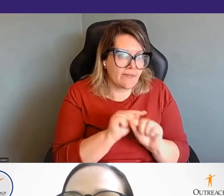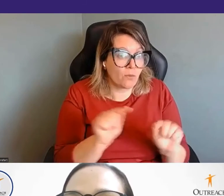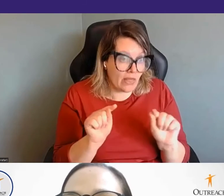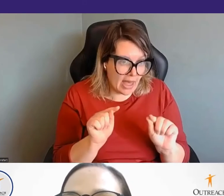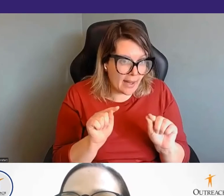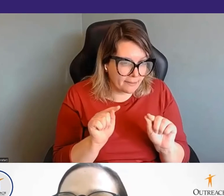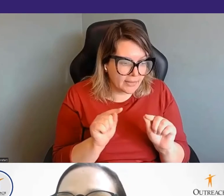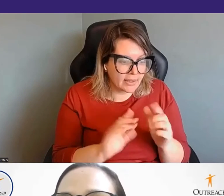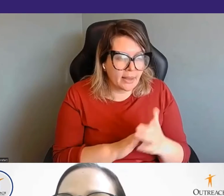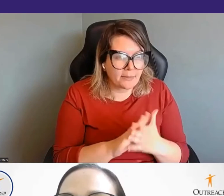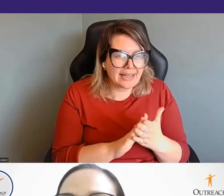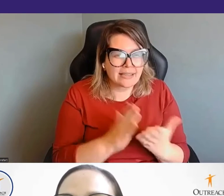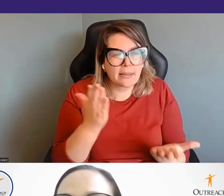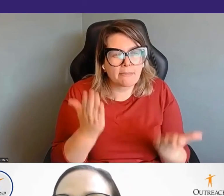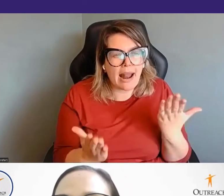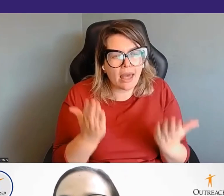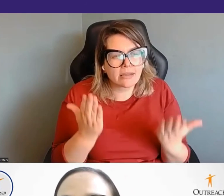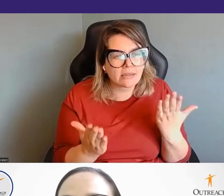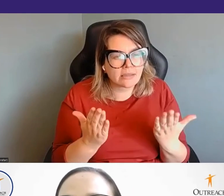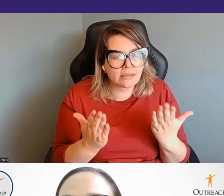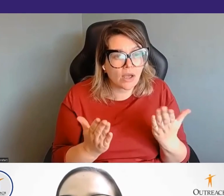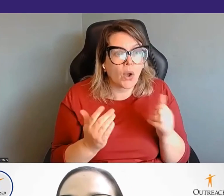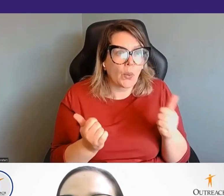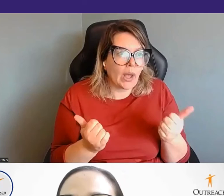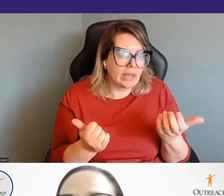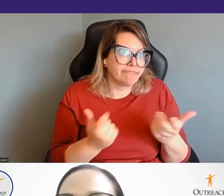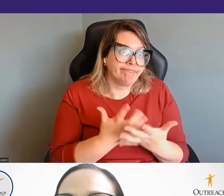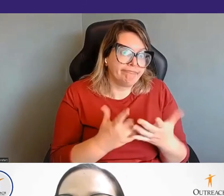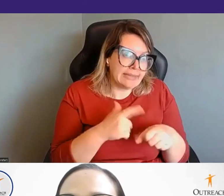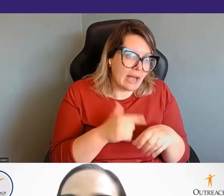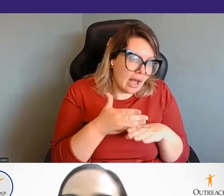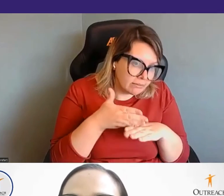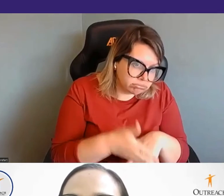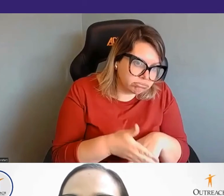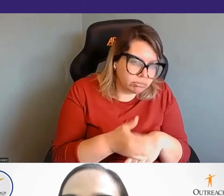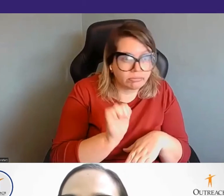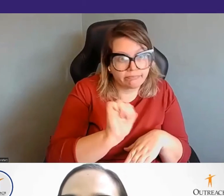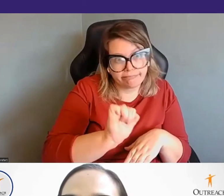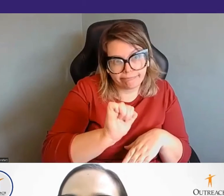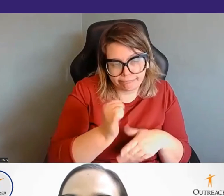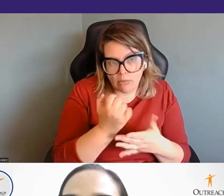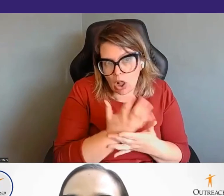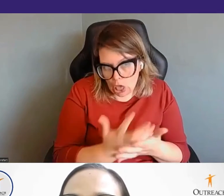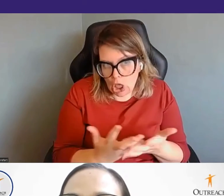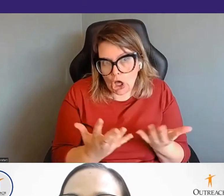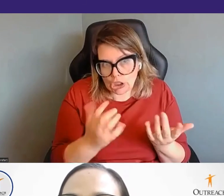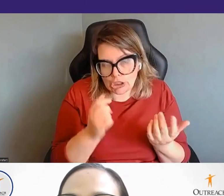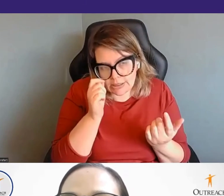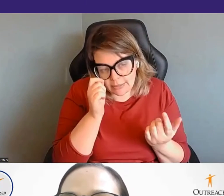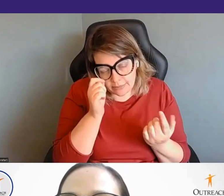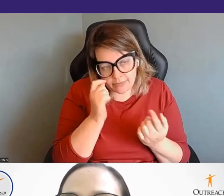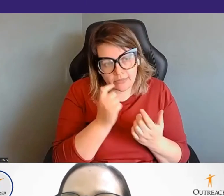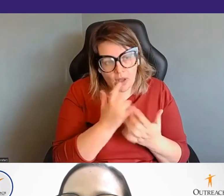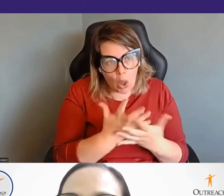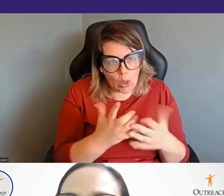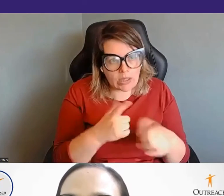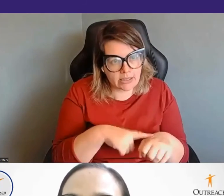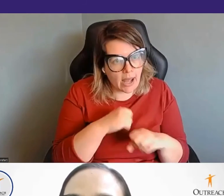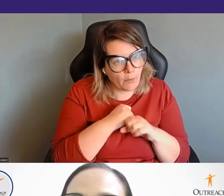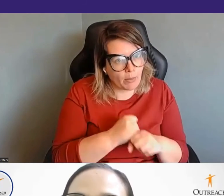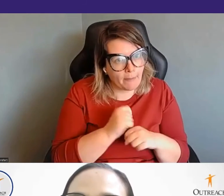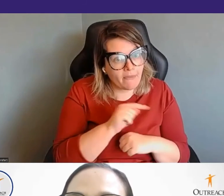for them, it's sort of that, yes, it's a lot of time, it's a large and big time